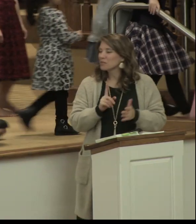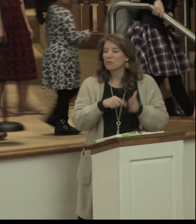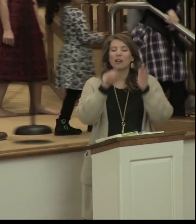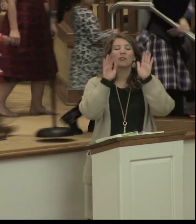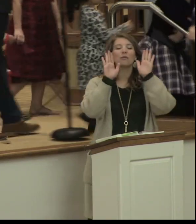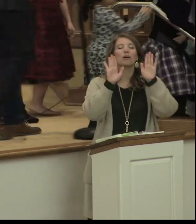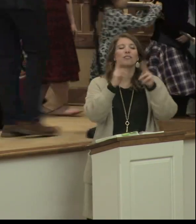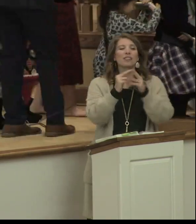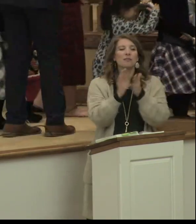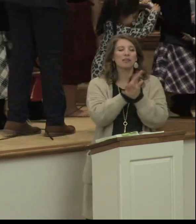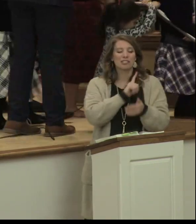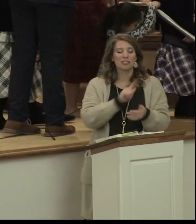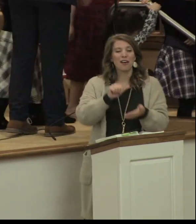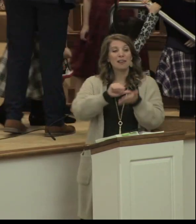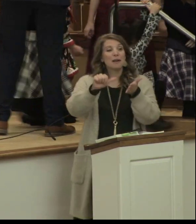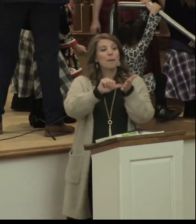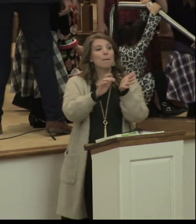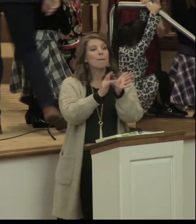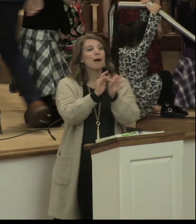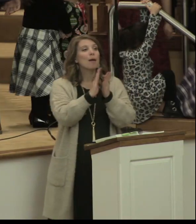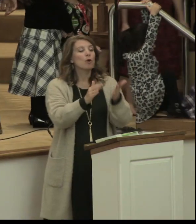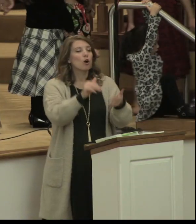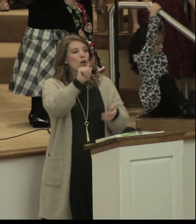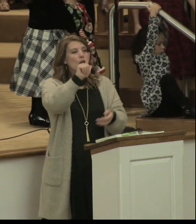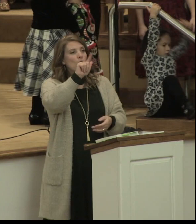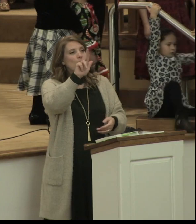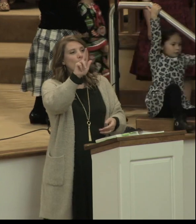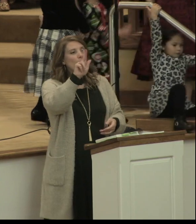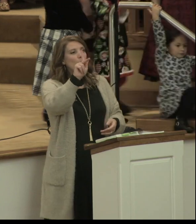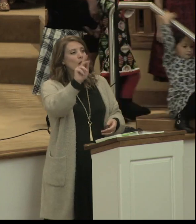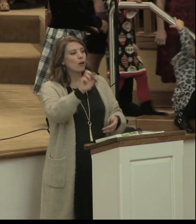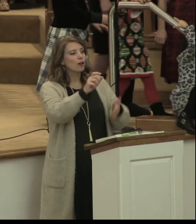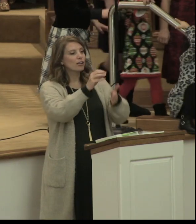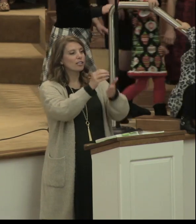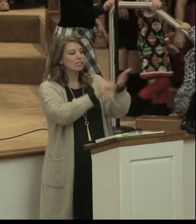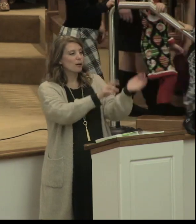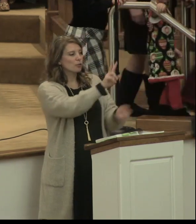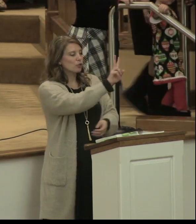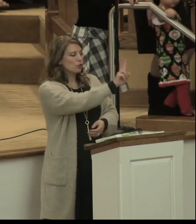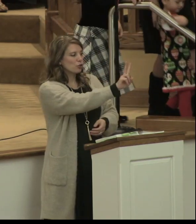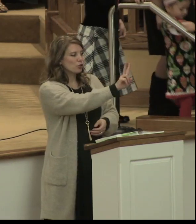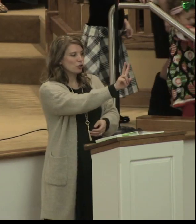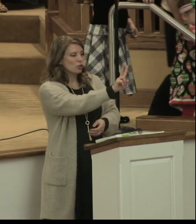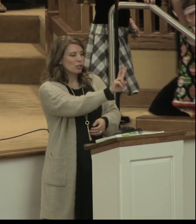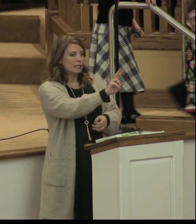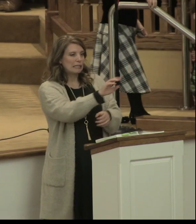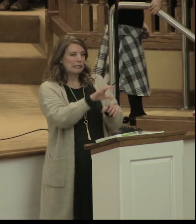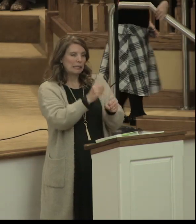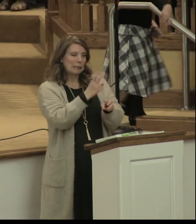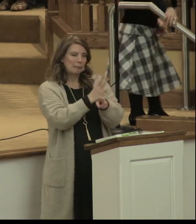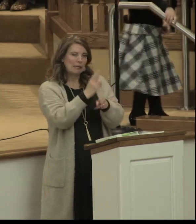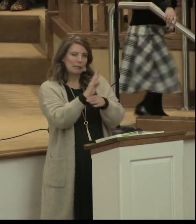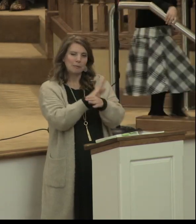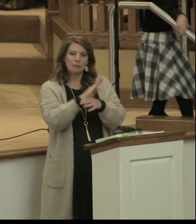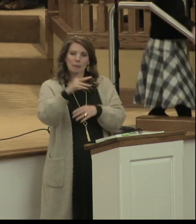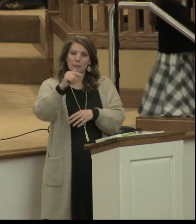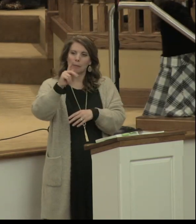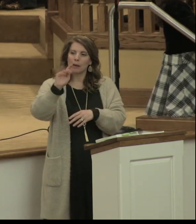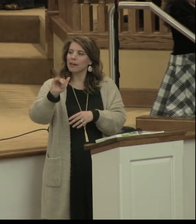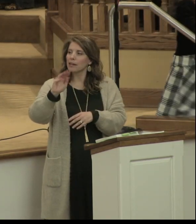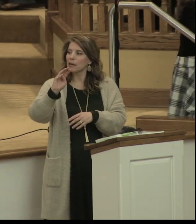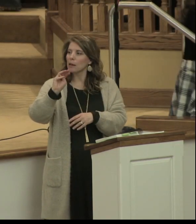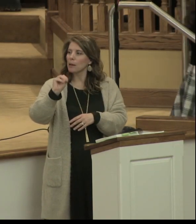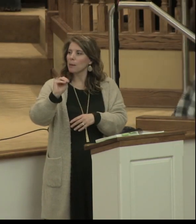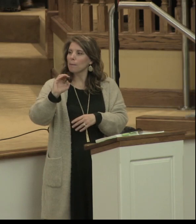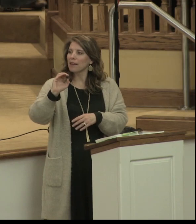faithful name. Praise the Lord. All right, let's take our Bibles, turn to Luke chapter 2 again, and take care of matter of business. Patty McNally came to me after church today